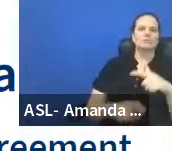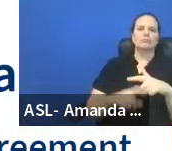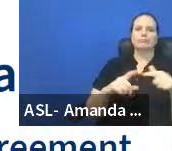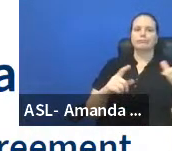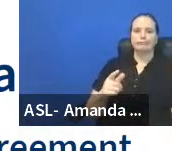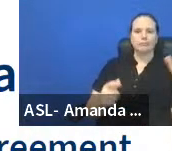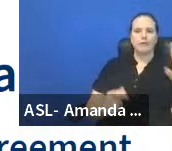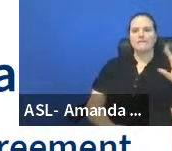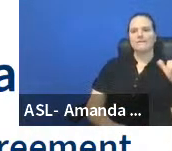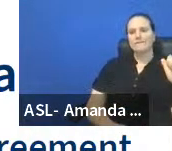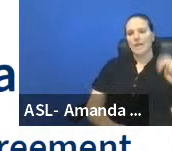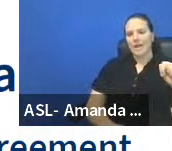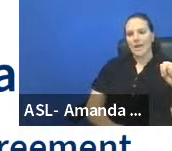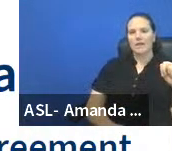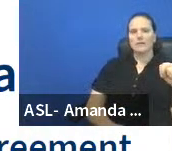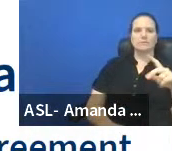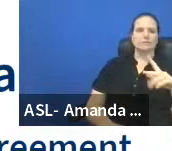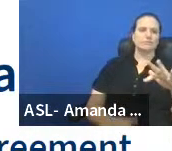have a discount or an exemption?